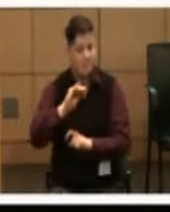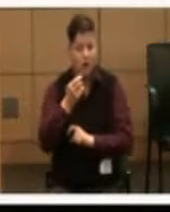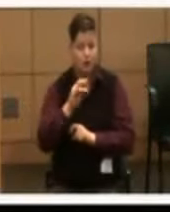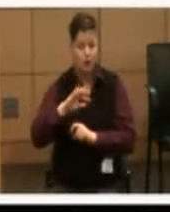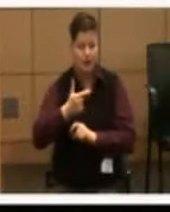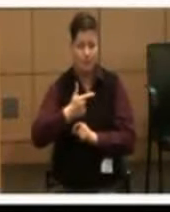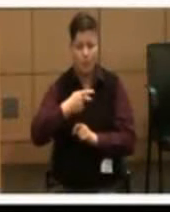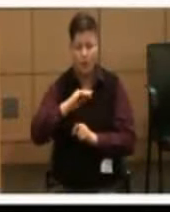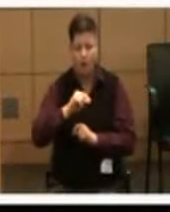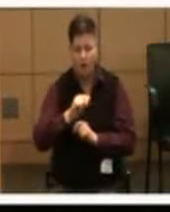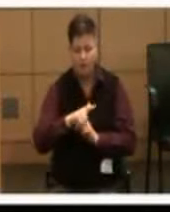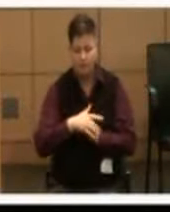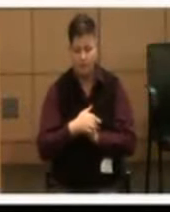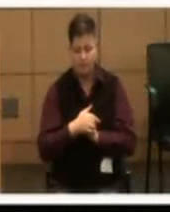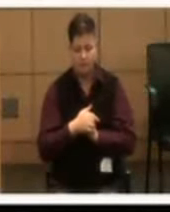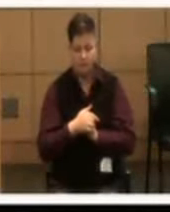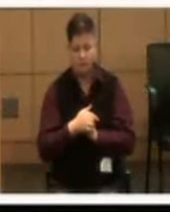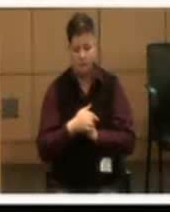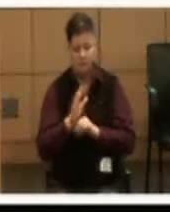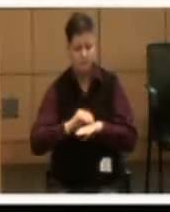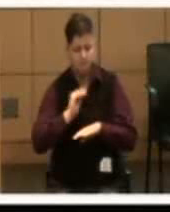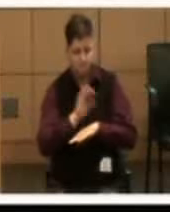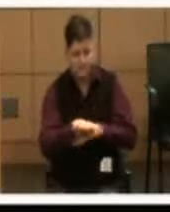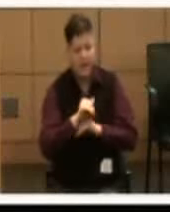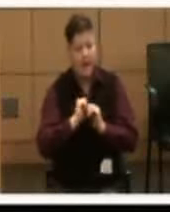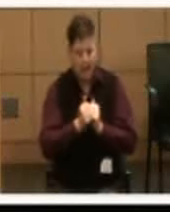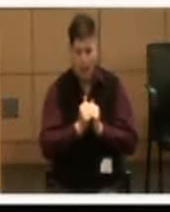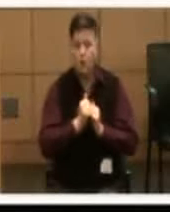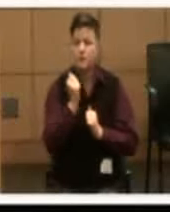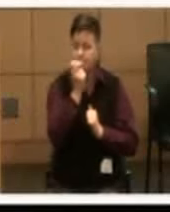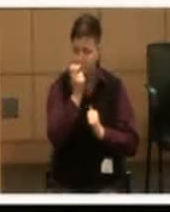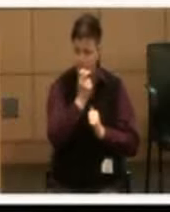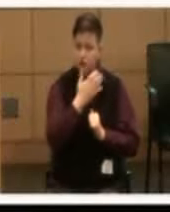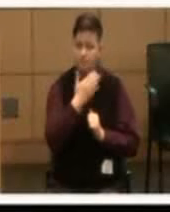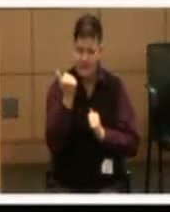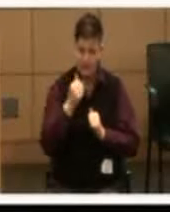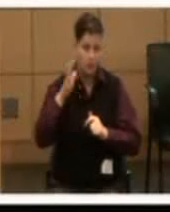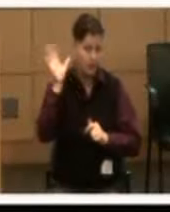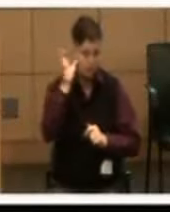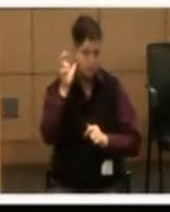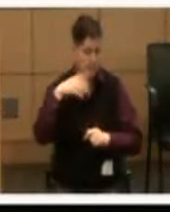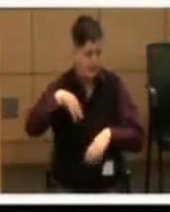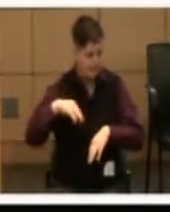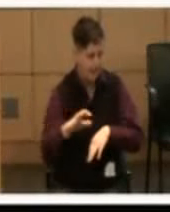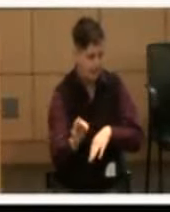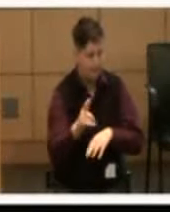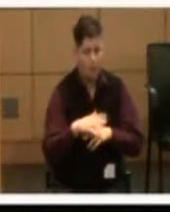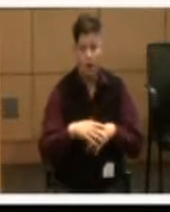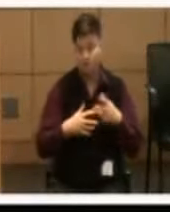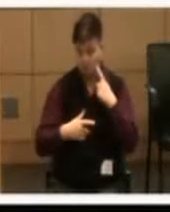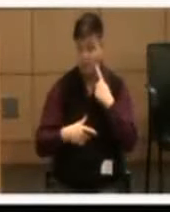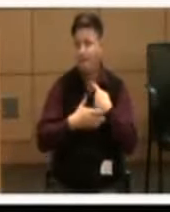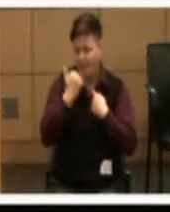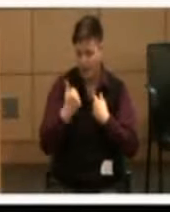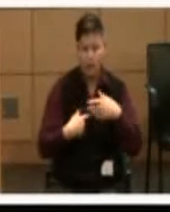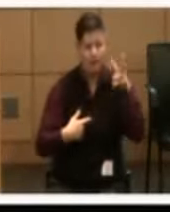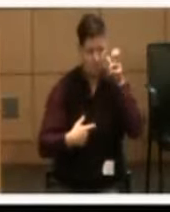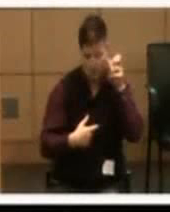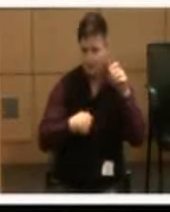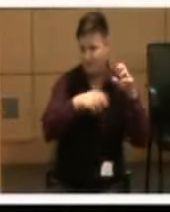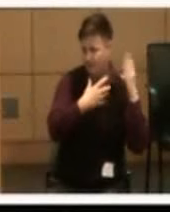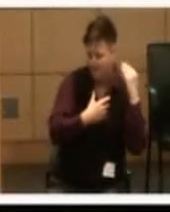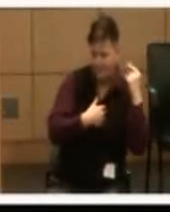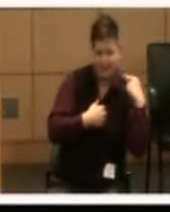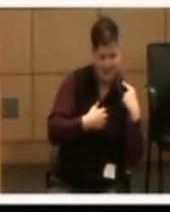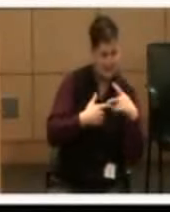to give the child the best access to speech, language, create a nice listening environment. There are some states